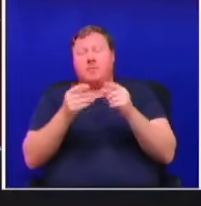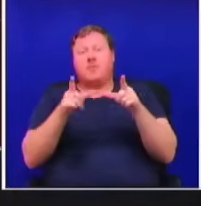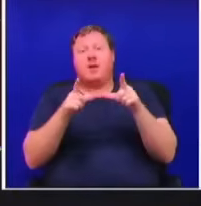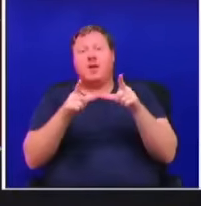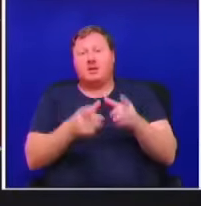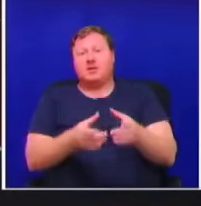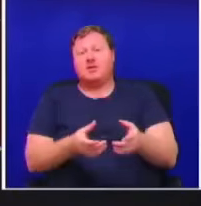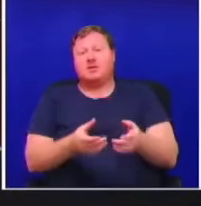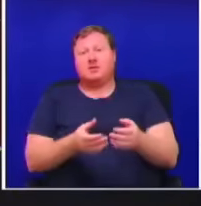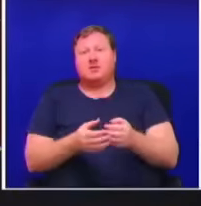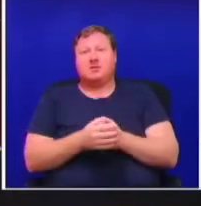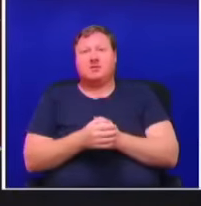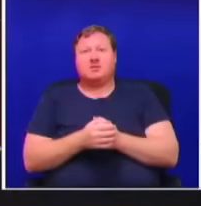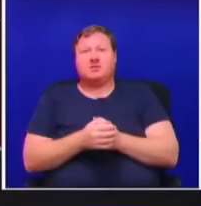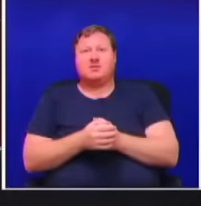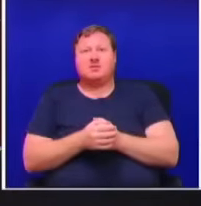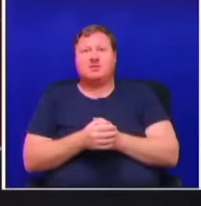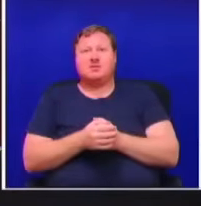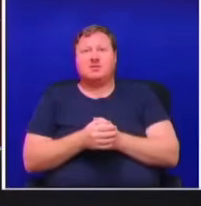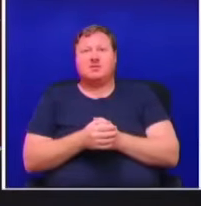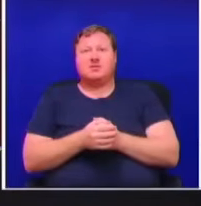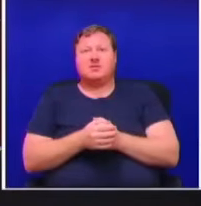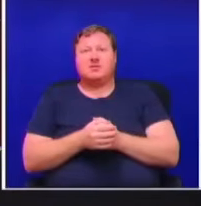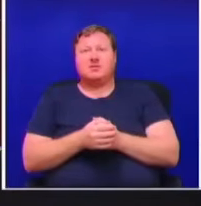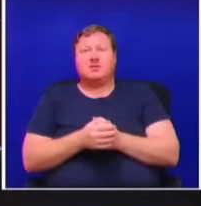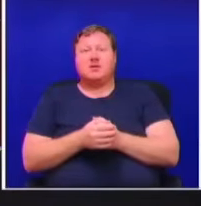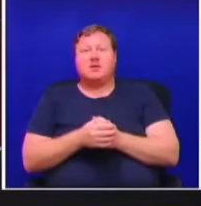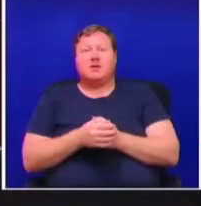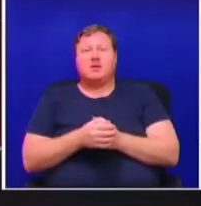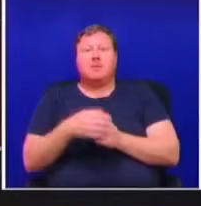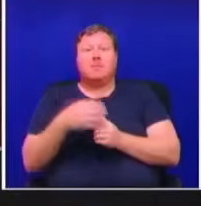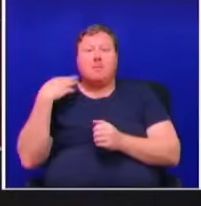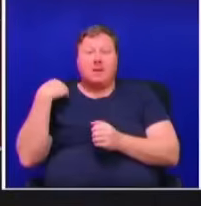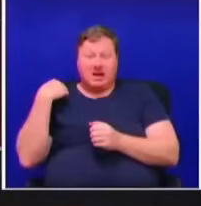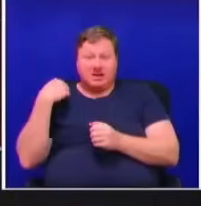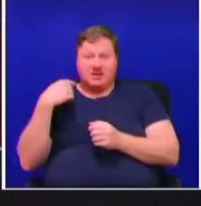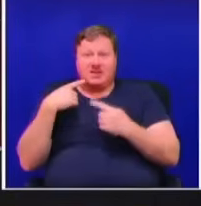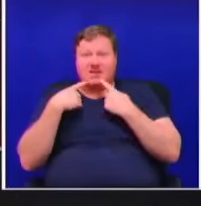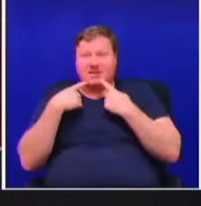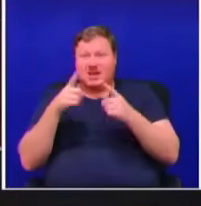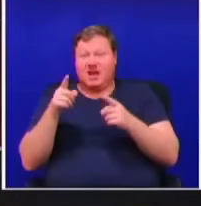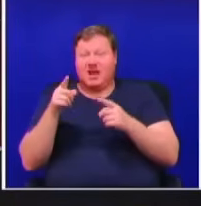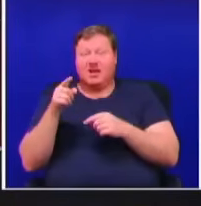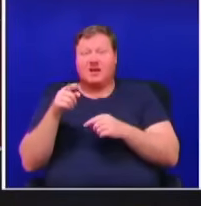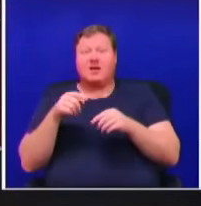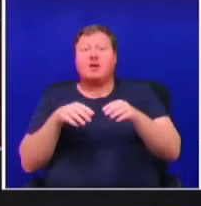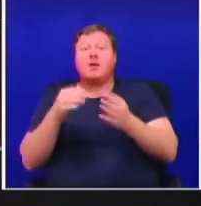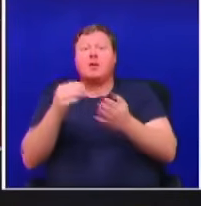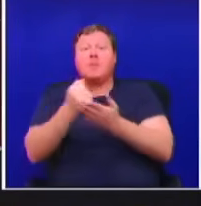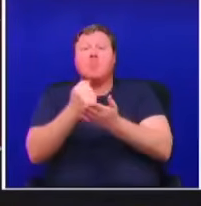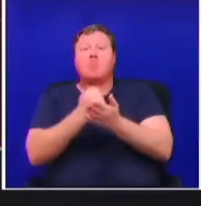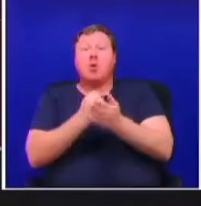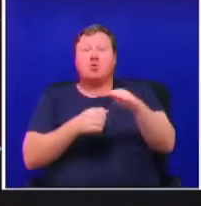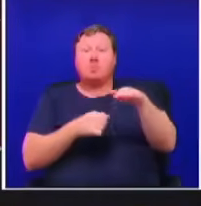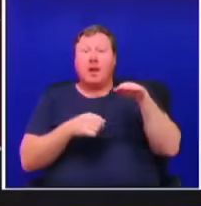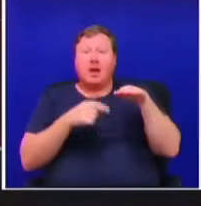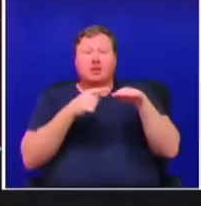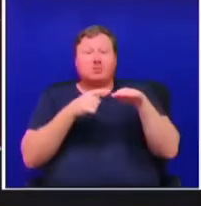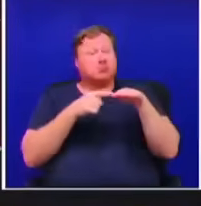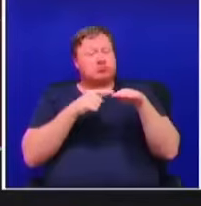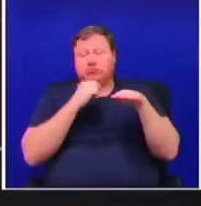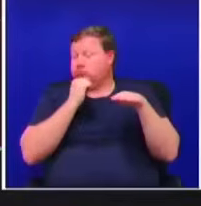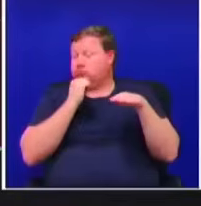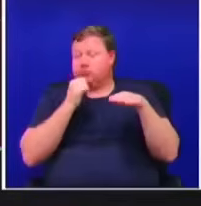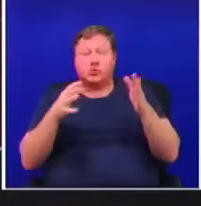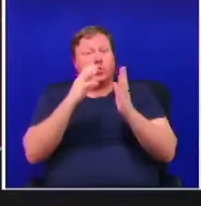license. Now, according to the Minister, the Post Bank has not yet fully met the